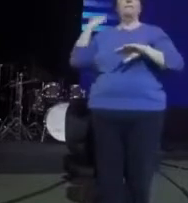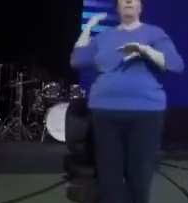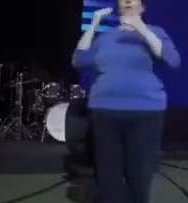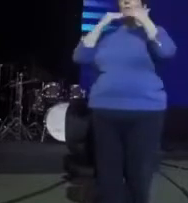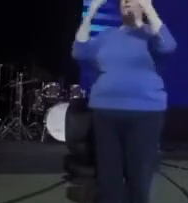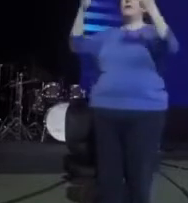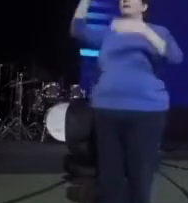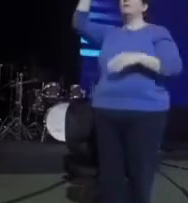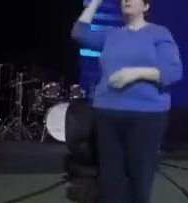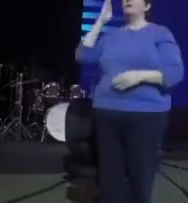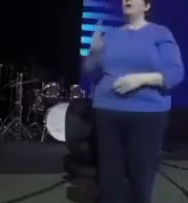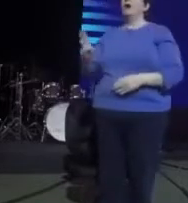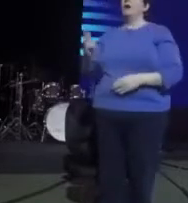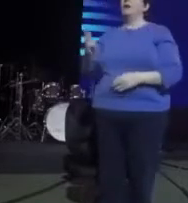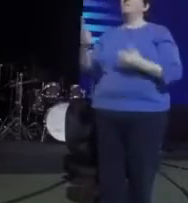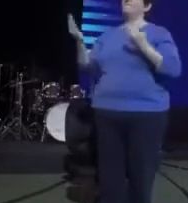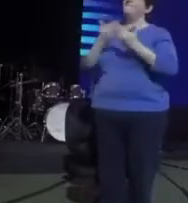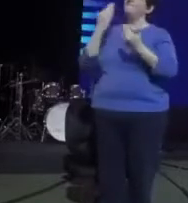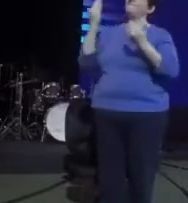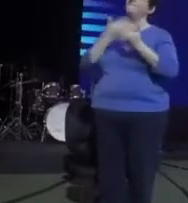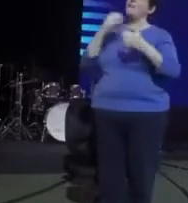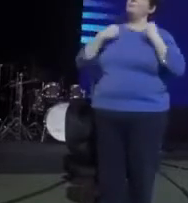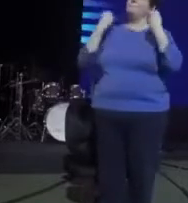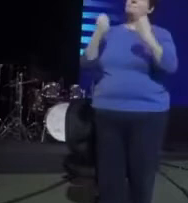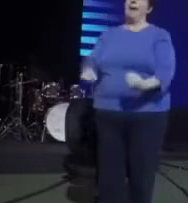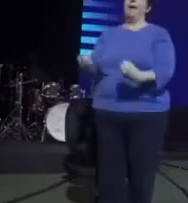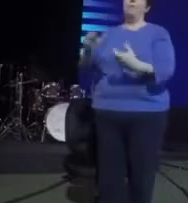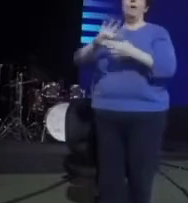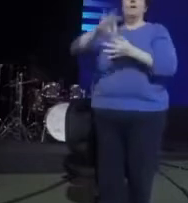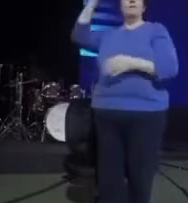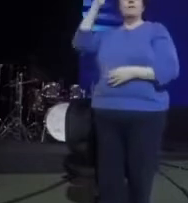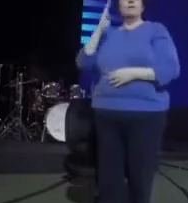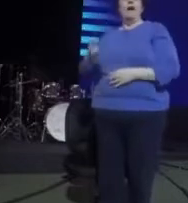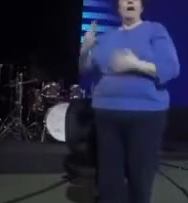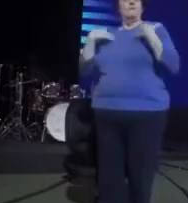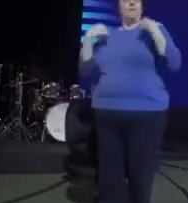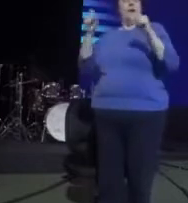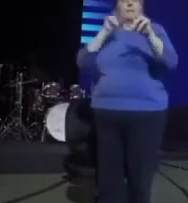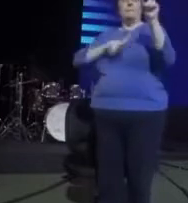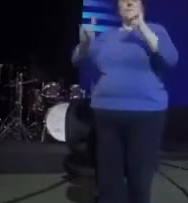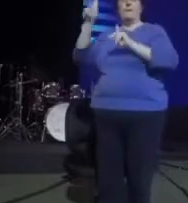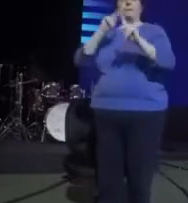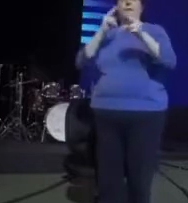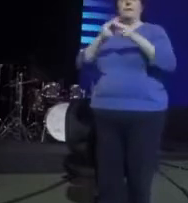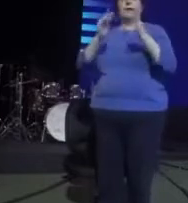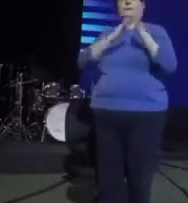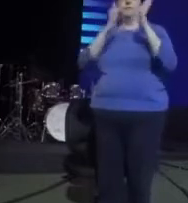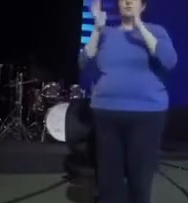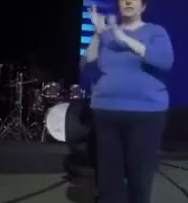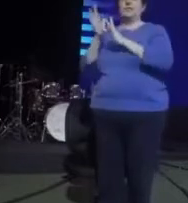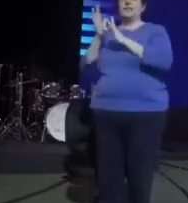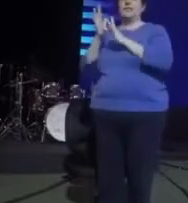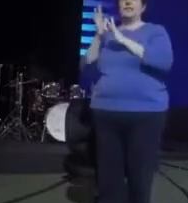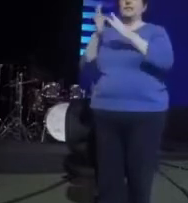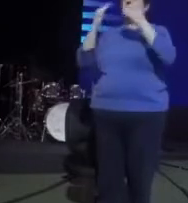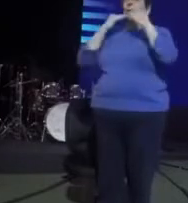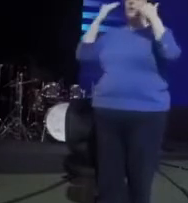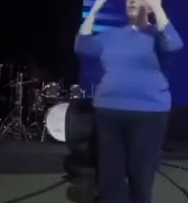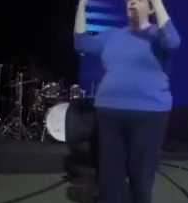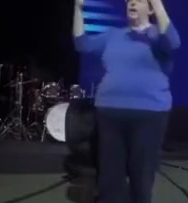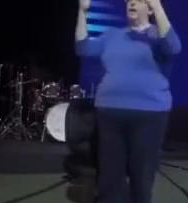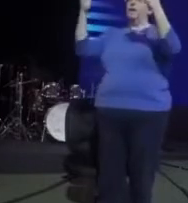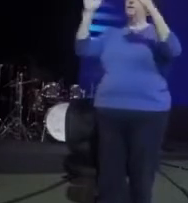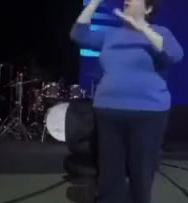thank you, God, for the simplicity of the power of God that'll heal the people in the name of Jesus. We thank you for making the